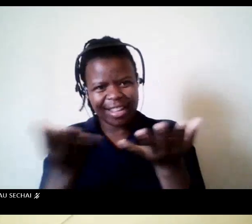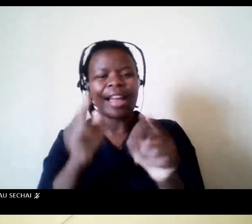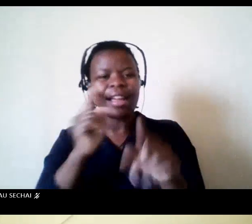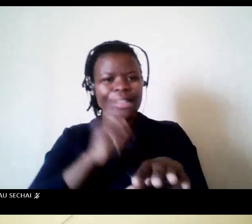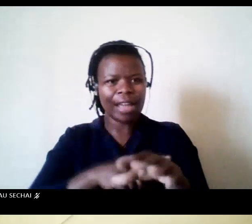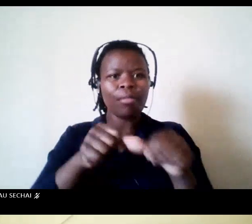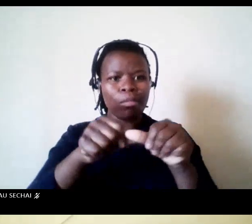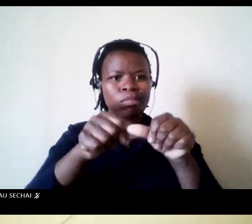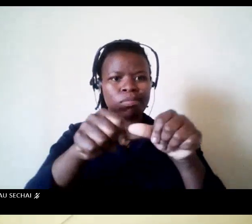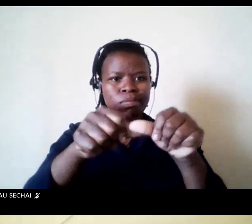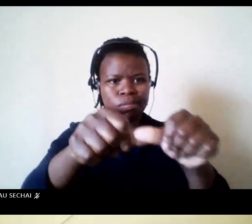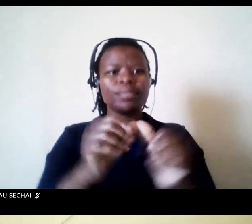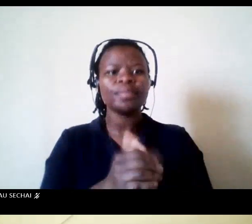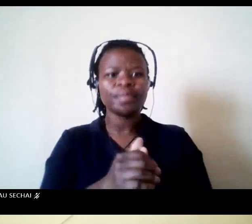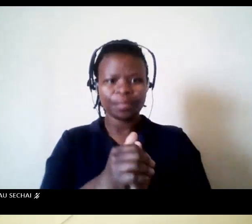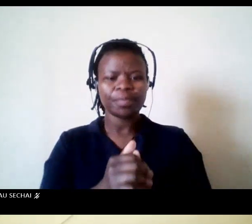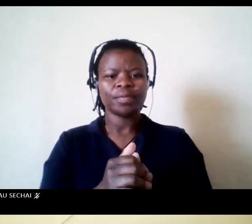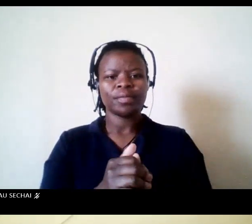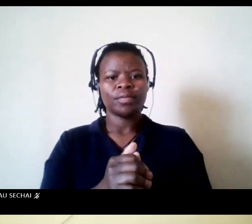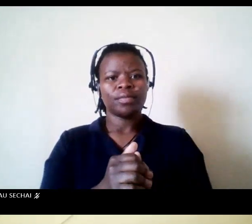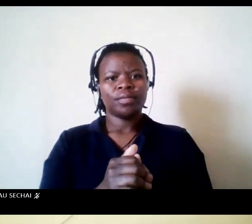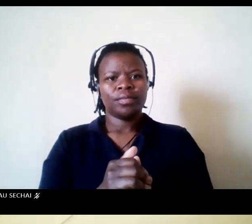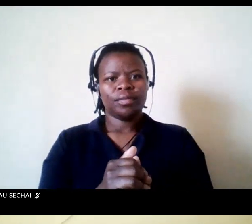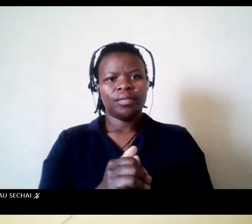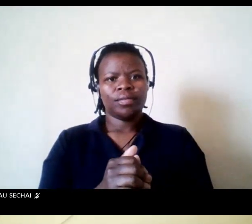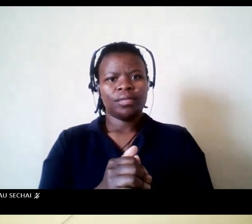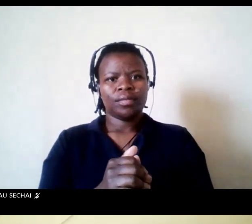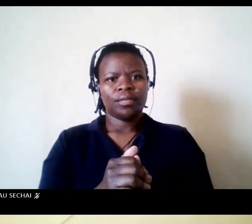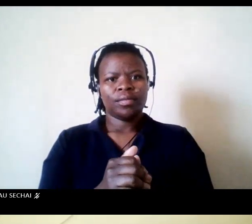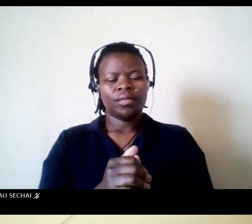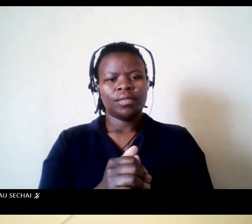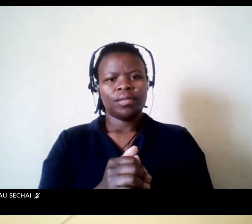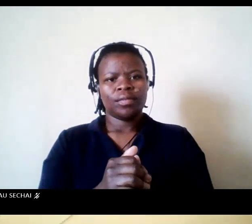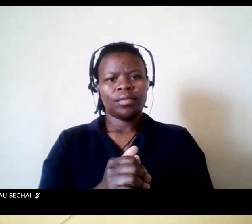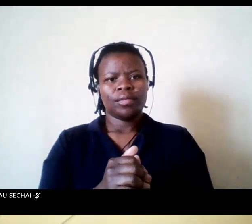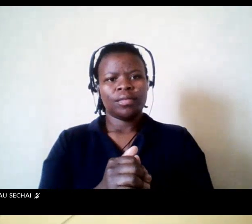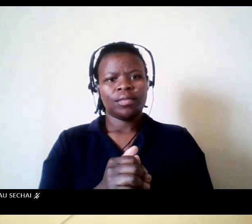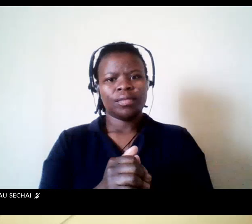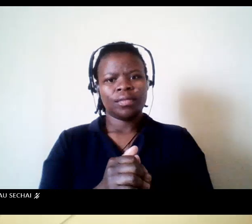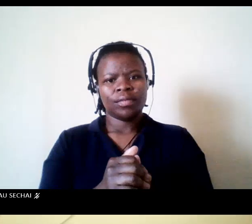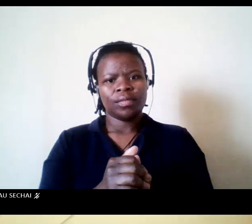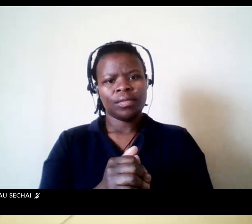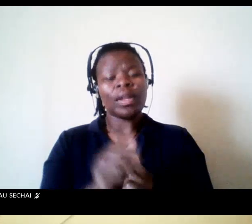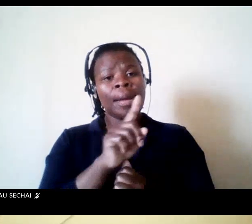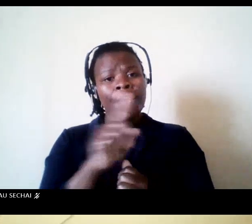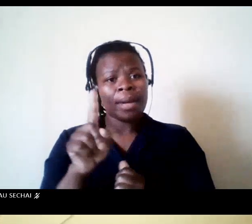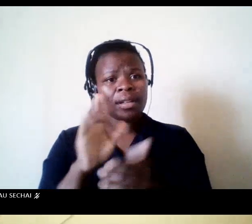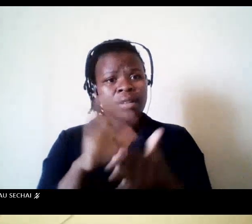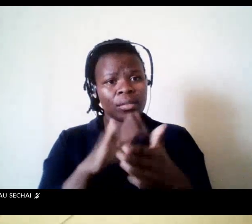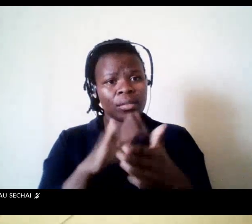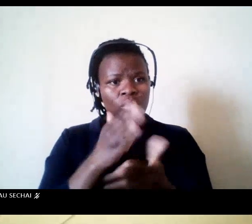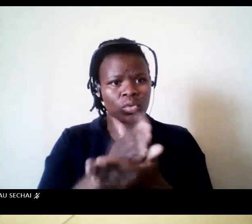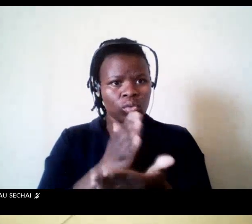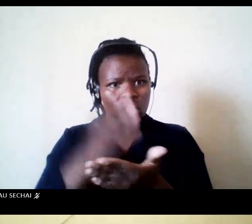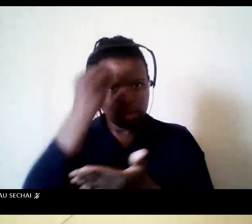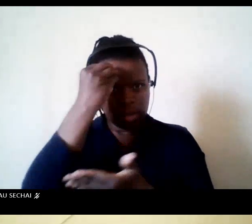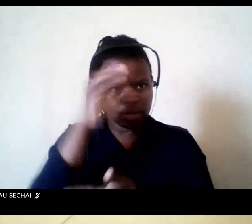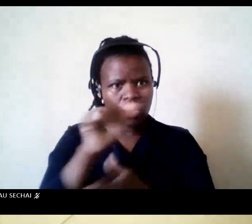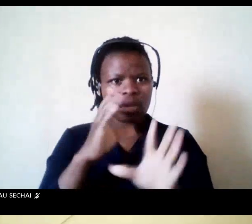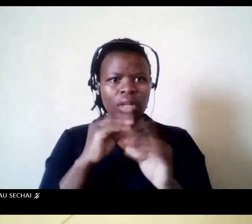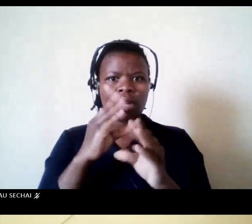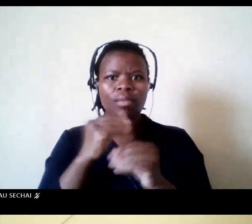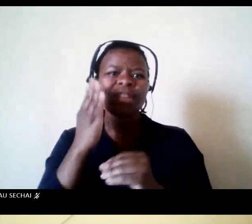just bringing the students back to what the week is about. And because what you said, Chantal, about